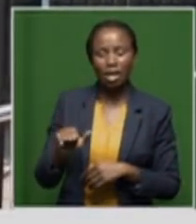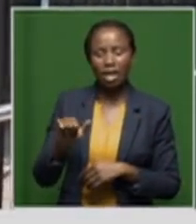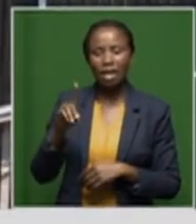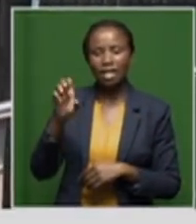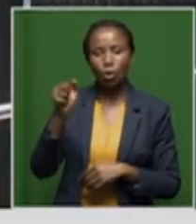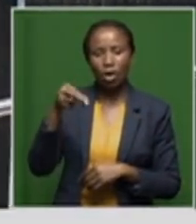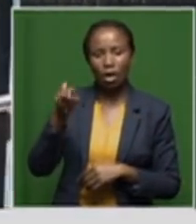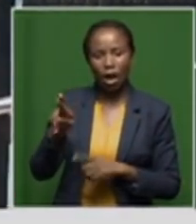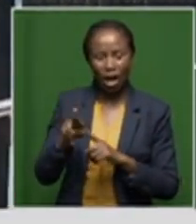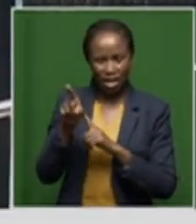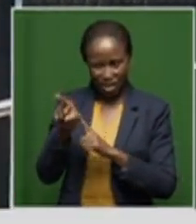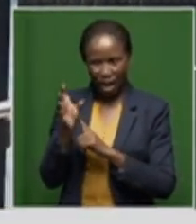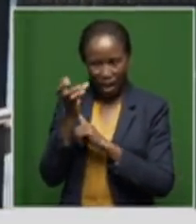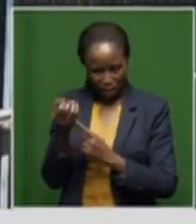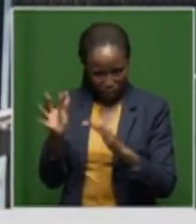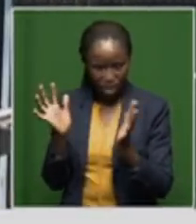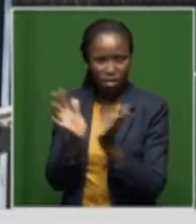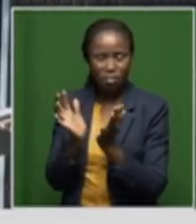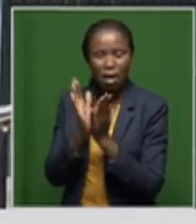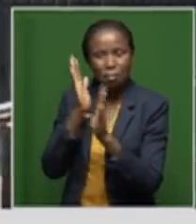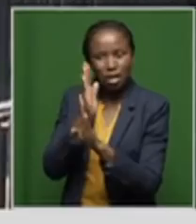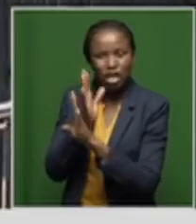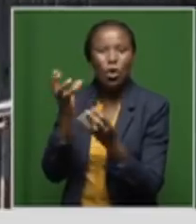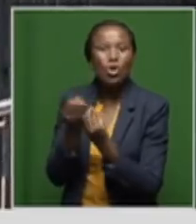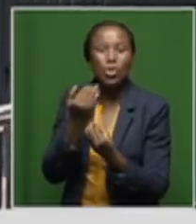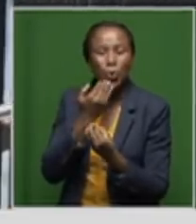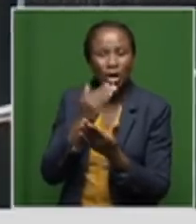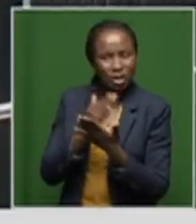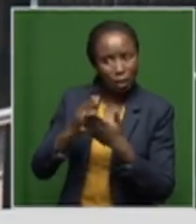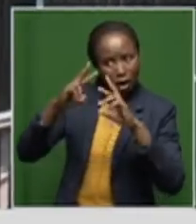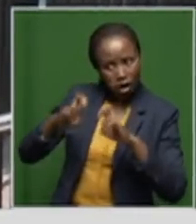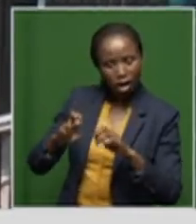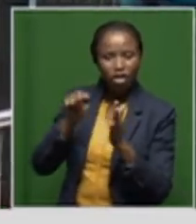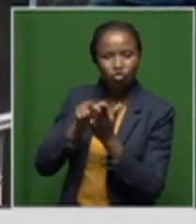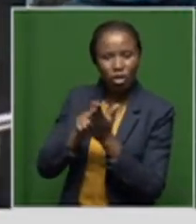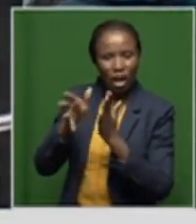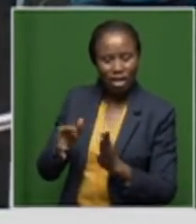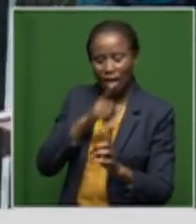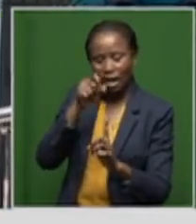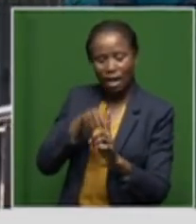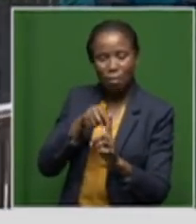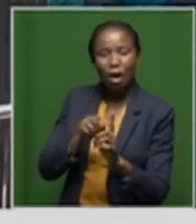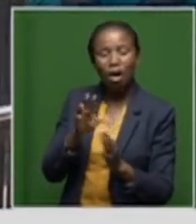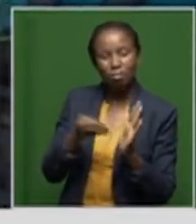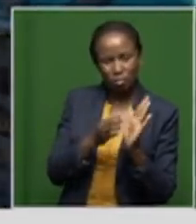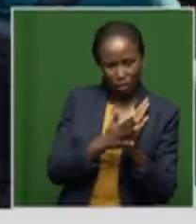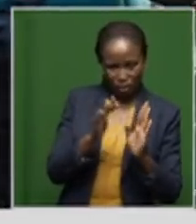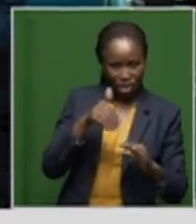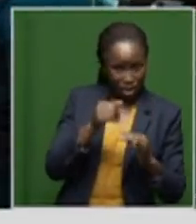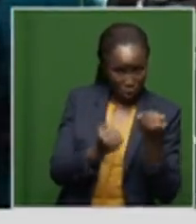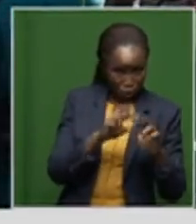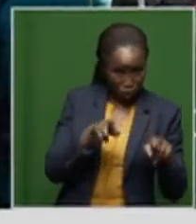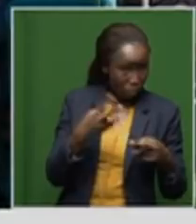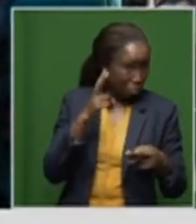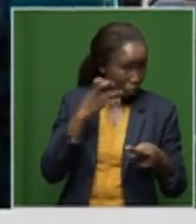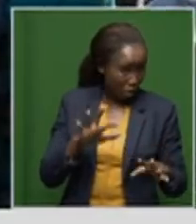having sort of secret meetings with some investigative journalists. One was actually named inside the courtroom. And